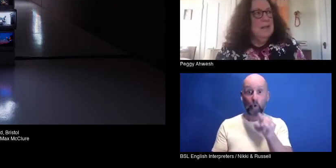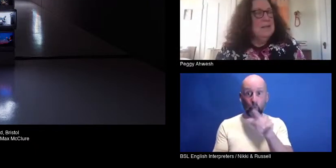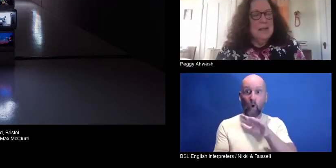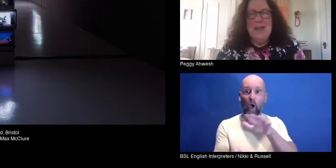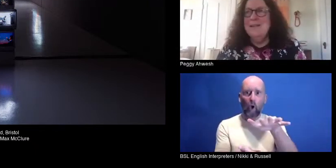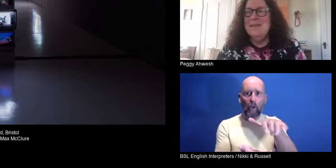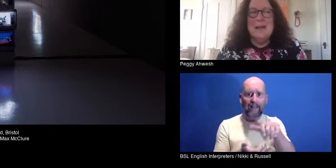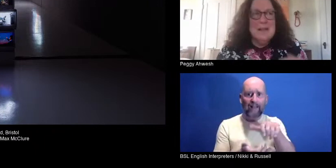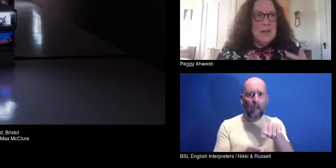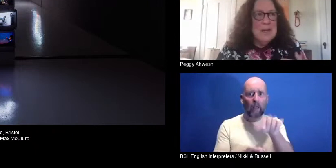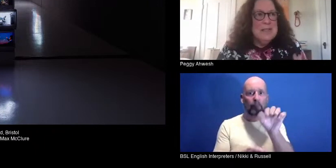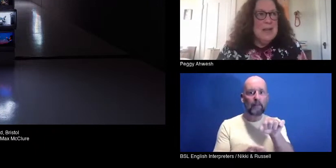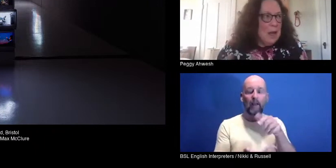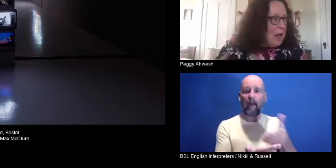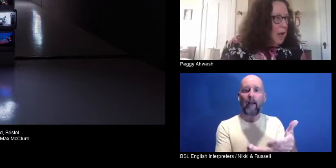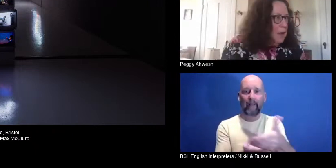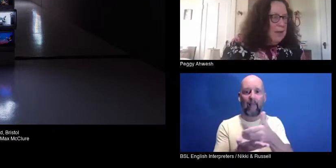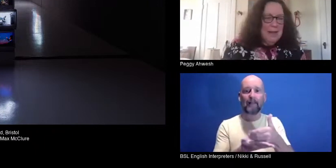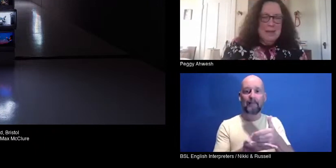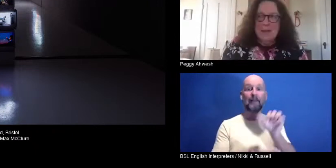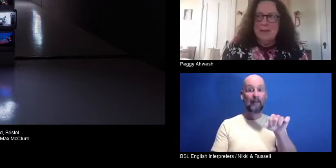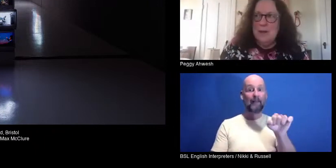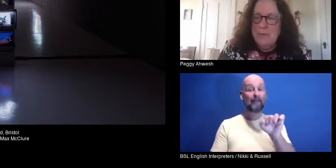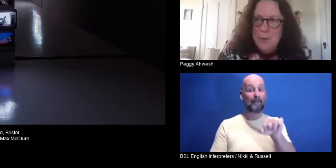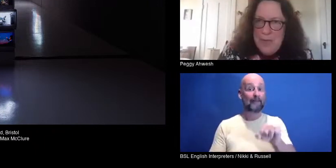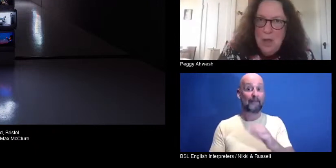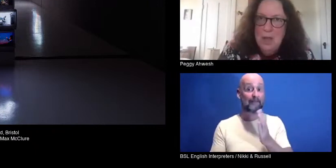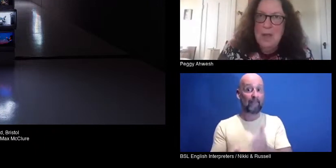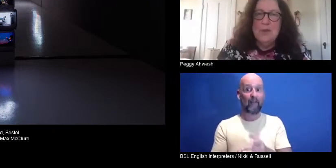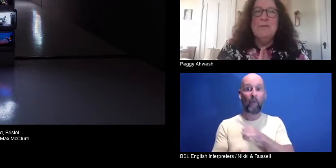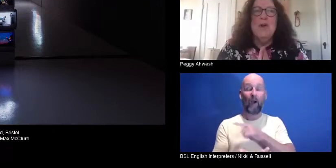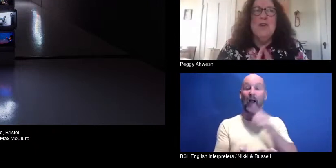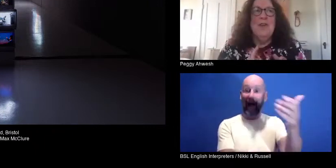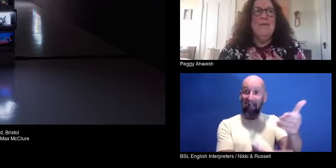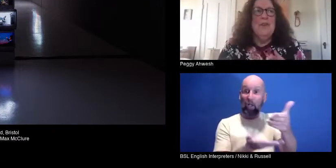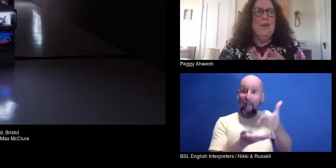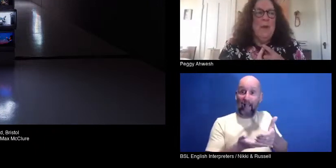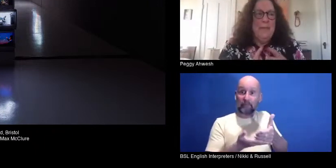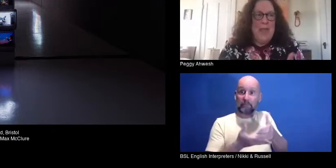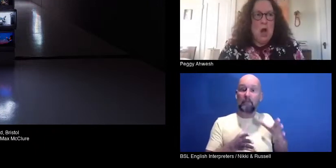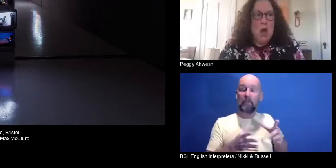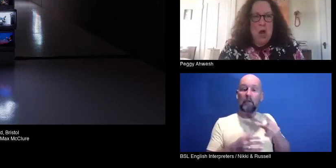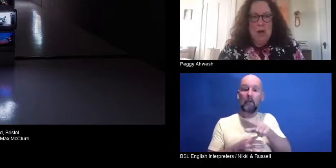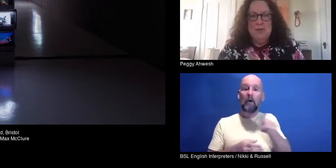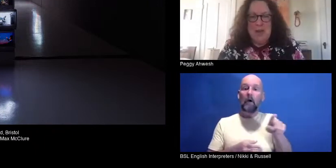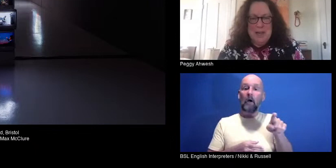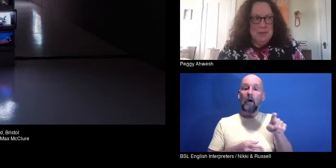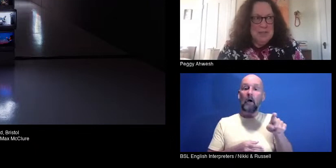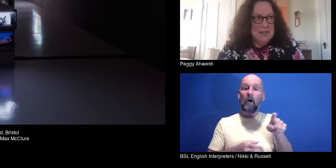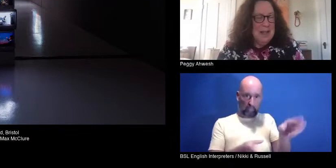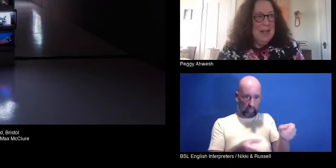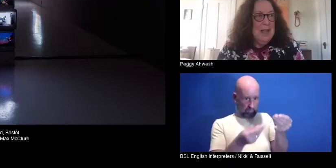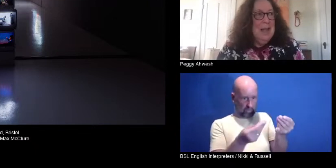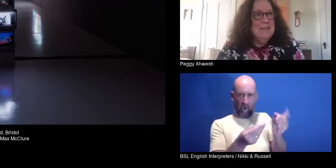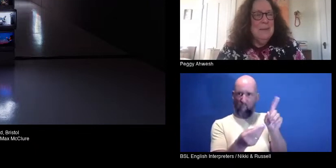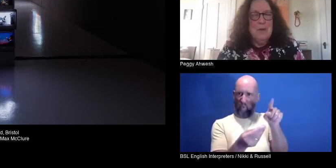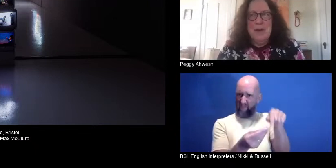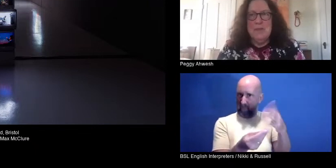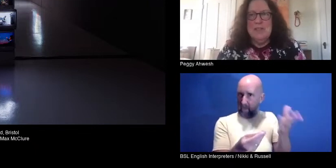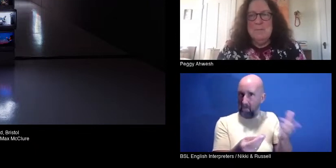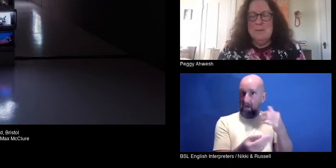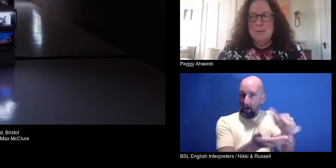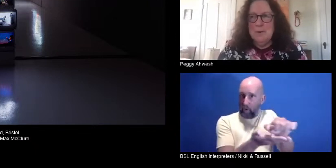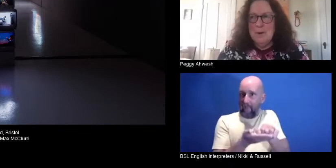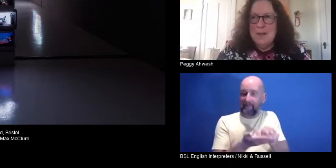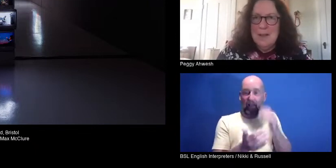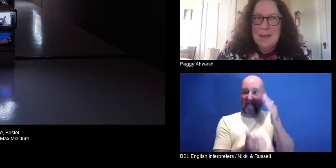Totally. It's the things that I didn't know. I often collect things. I don't even know what they, first of all, if you don't know what they are, it's very interesting. It's something you've